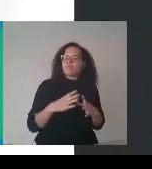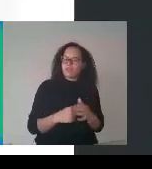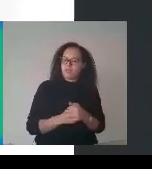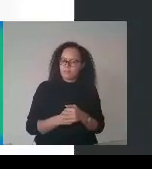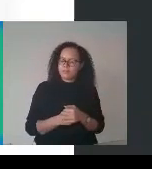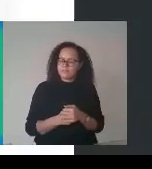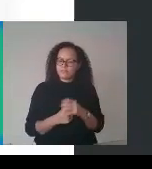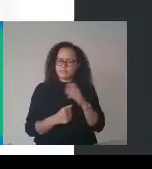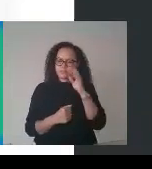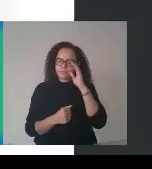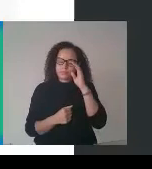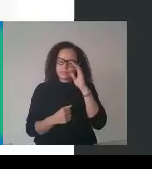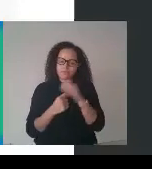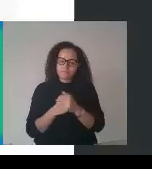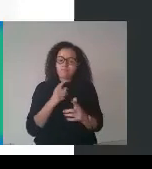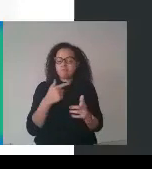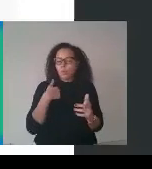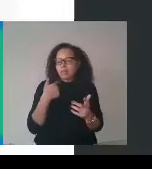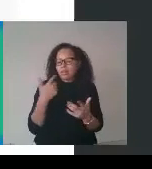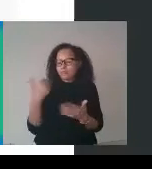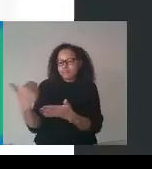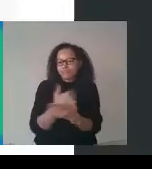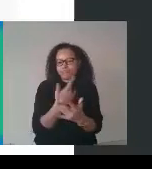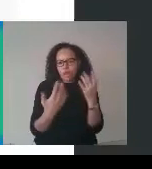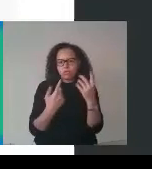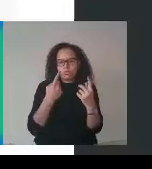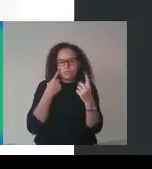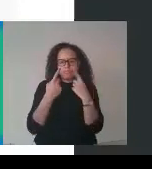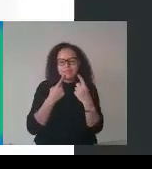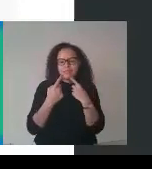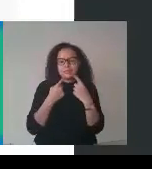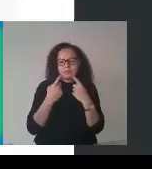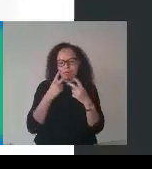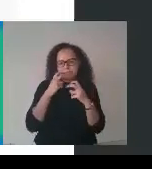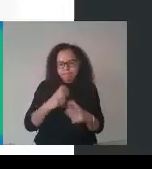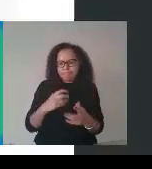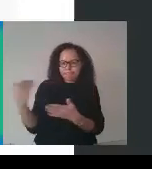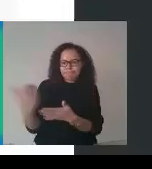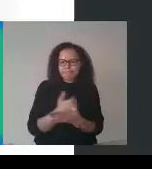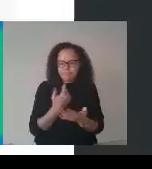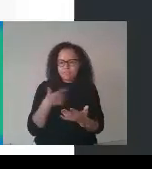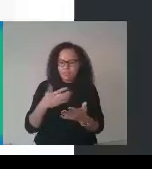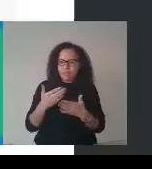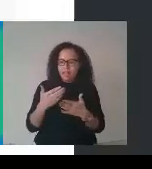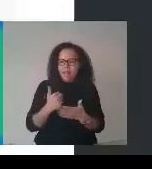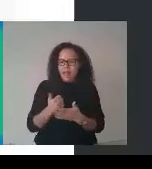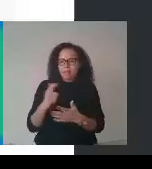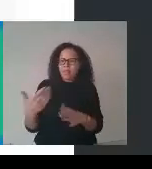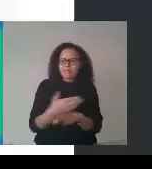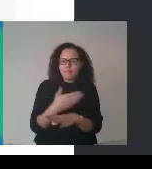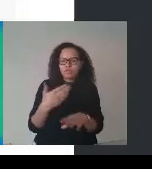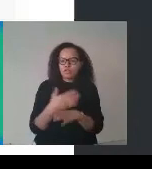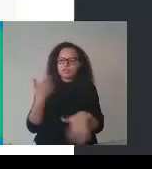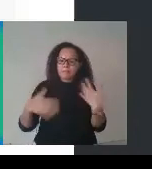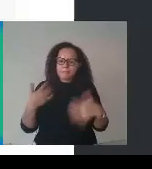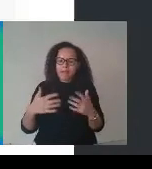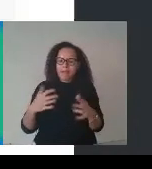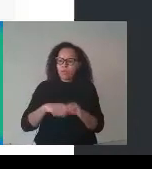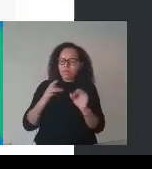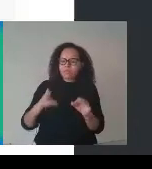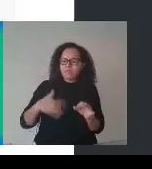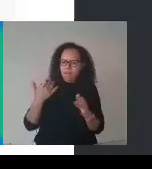And so, as I mentioned, we gather a lot of data. We need to demonstrate that we meaningfully improve people's function, pain, quality of life. And from an independent health